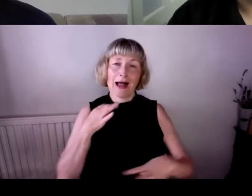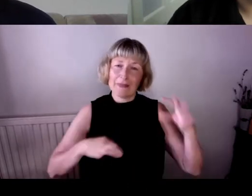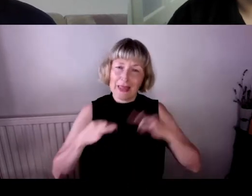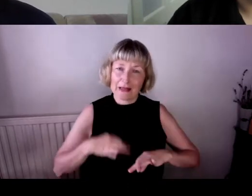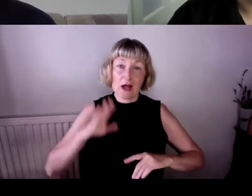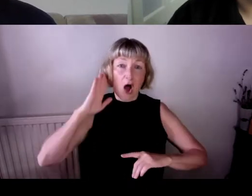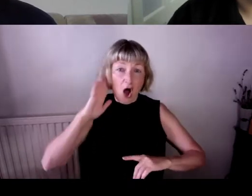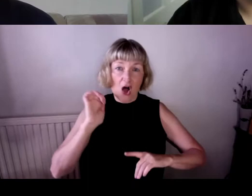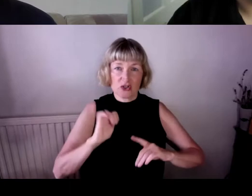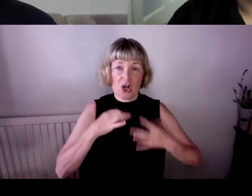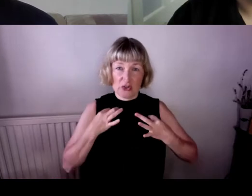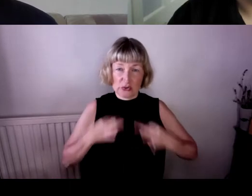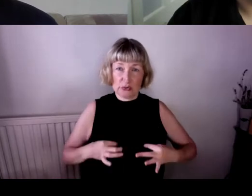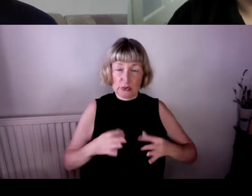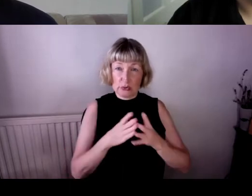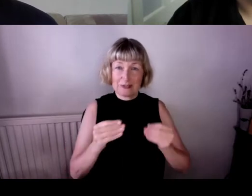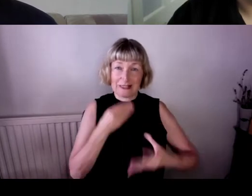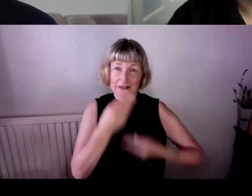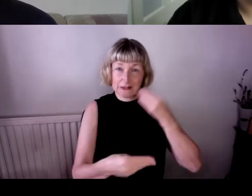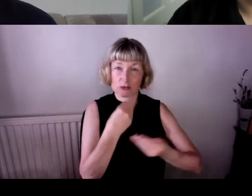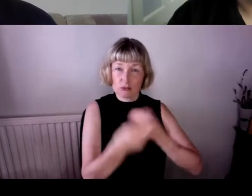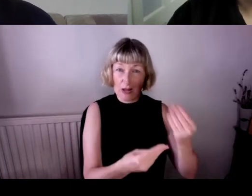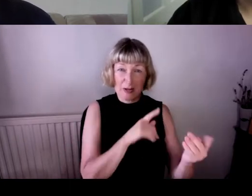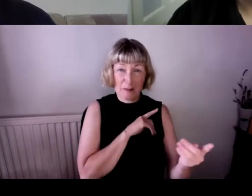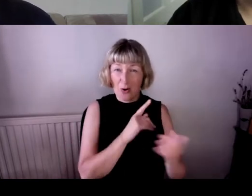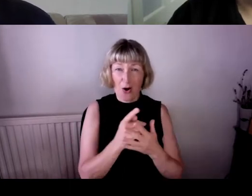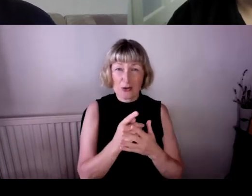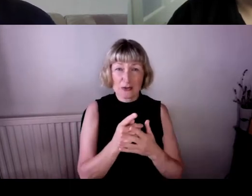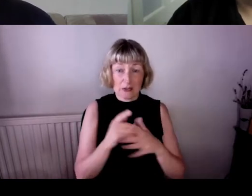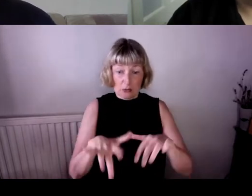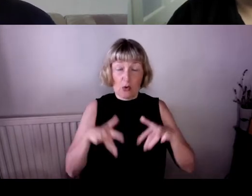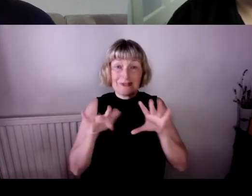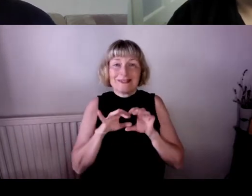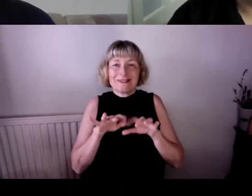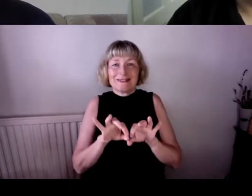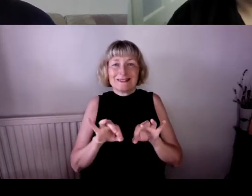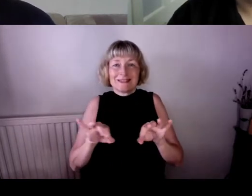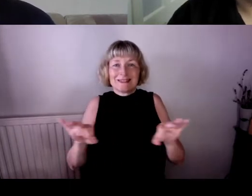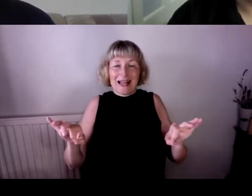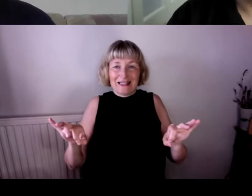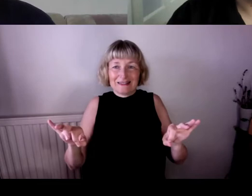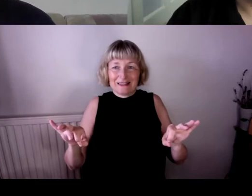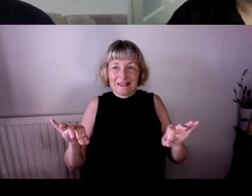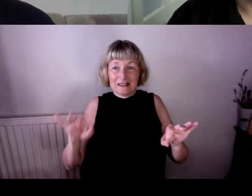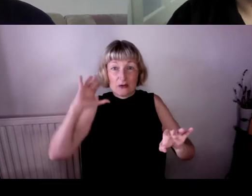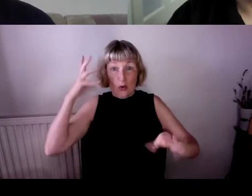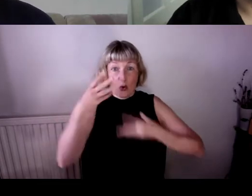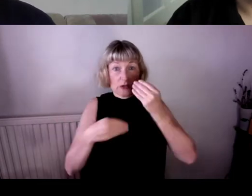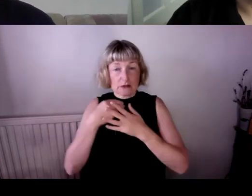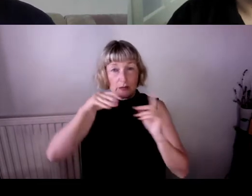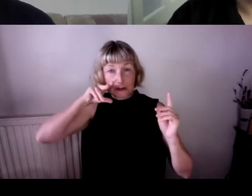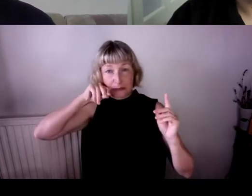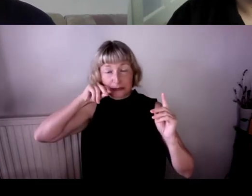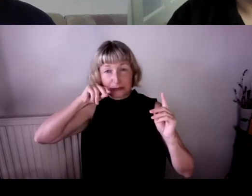described throughout. It wasn't me describing, thank God, but a very uncomfortable situation for the actor